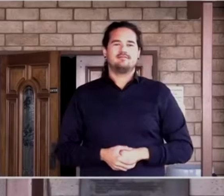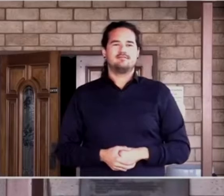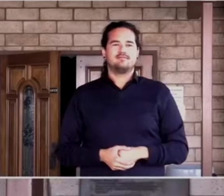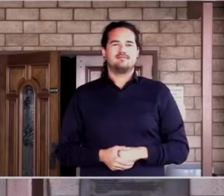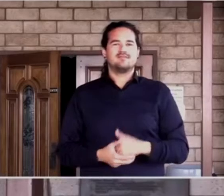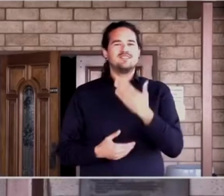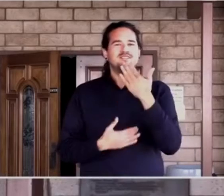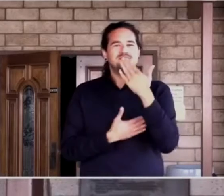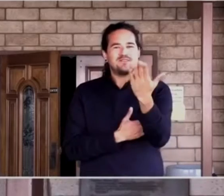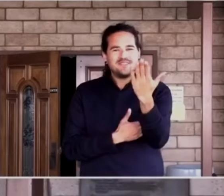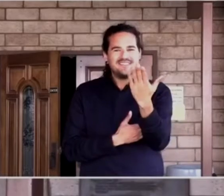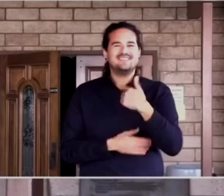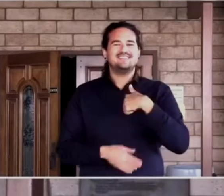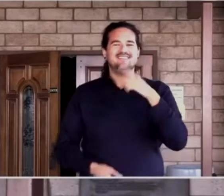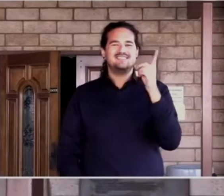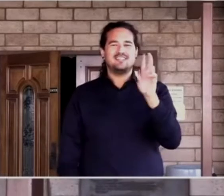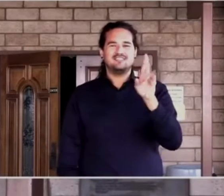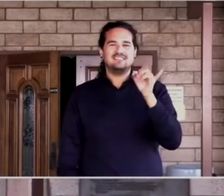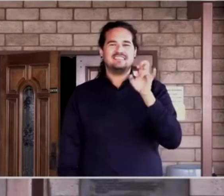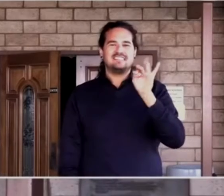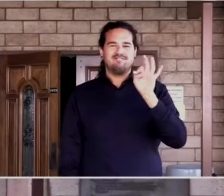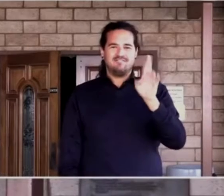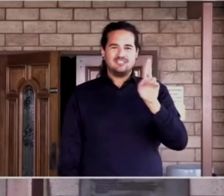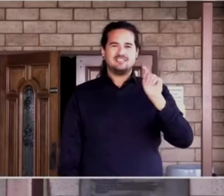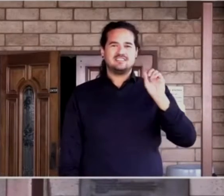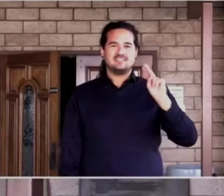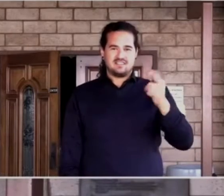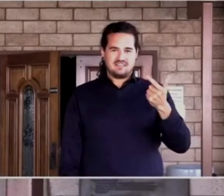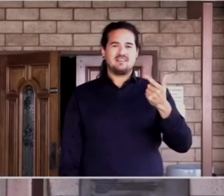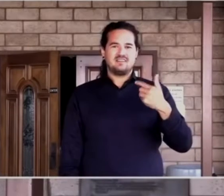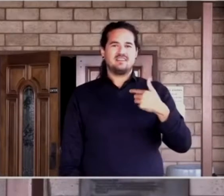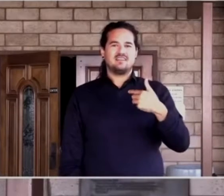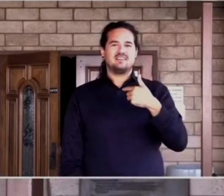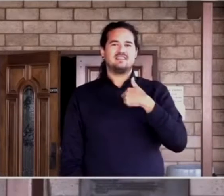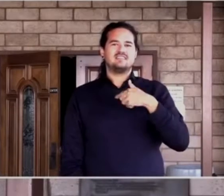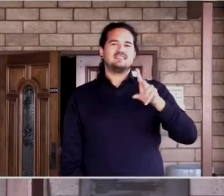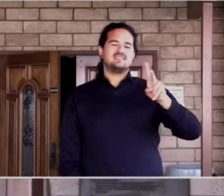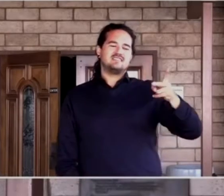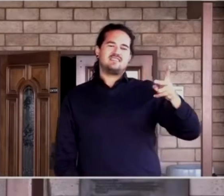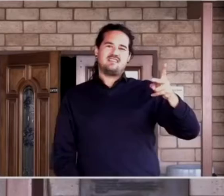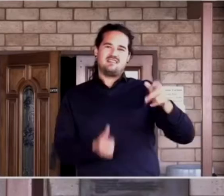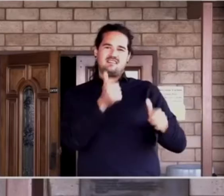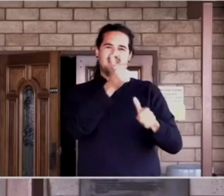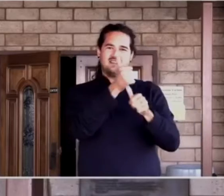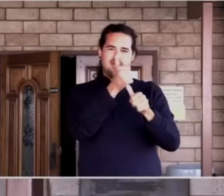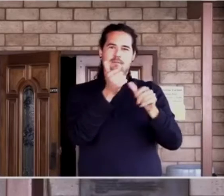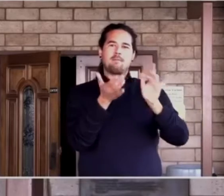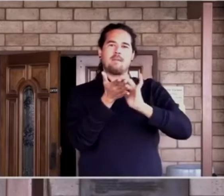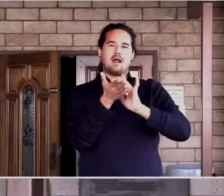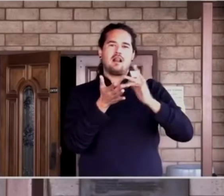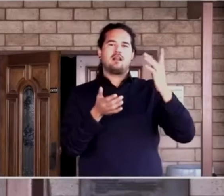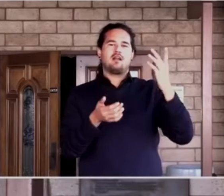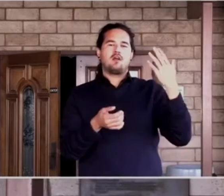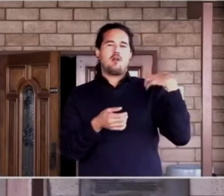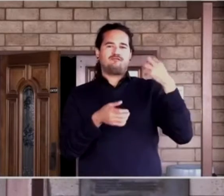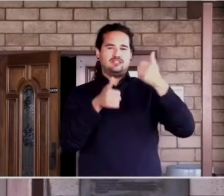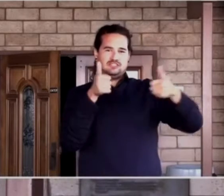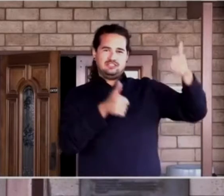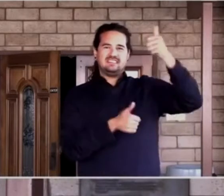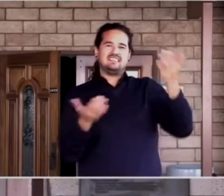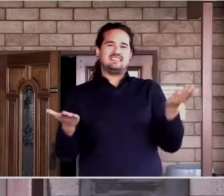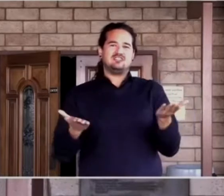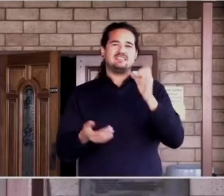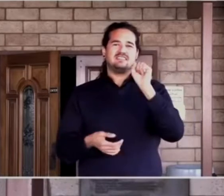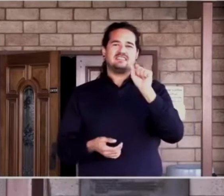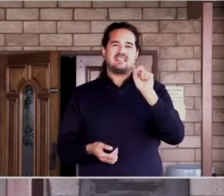Good morning, I'm Dr. Jennifer Tong, Associate Chief Medical Officer for Santa Clara Valley Medical Center. I'm really excited to be here today to announce